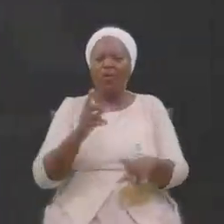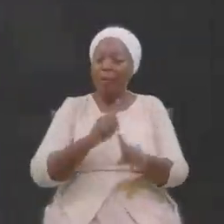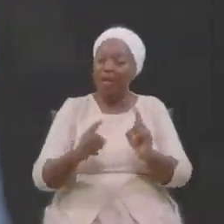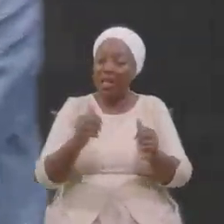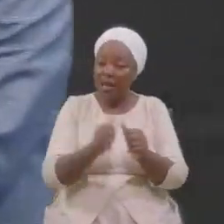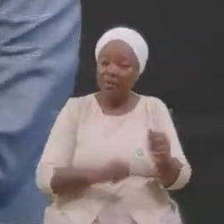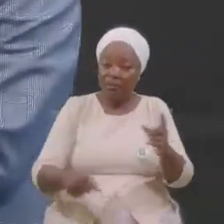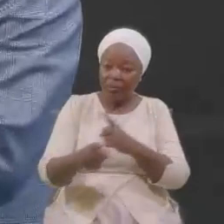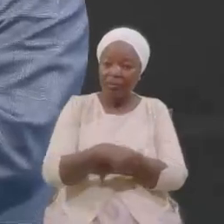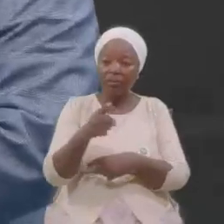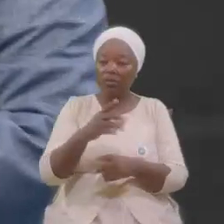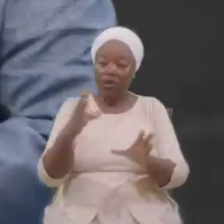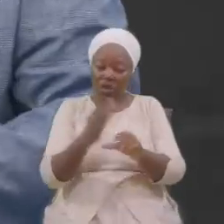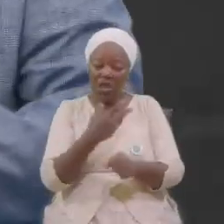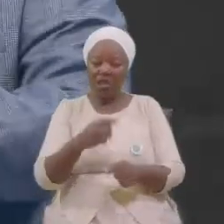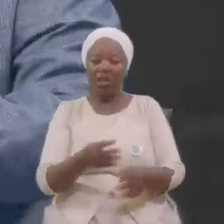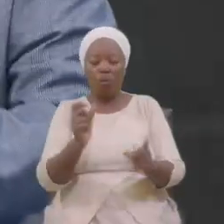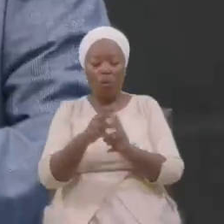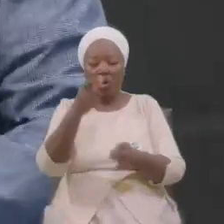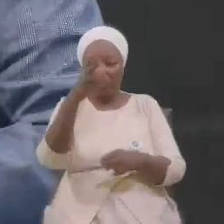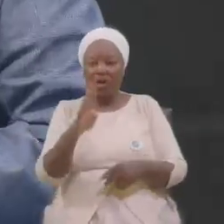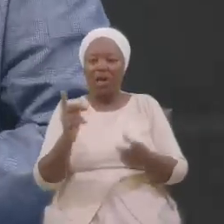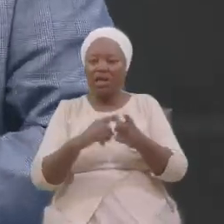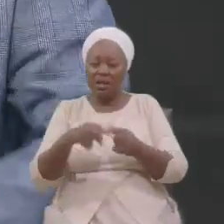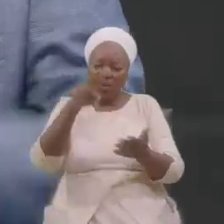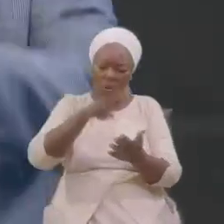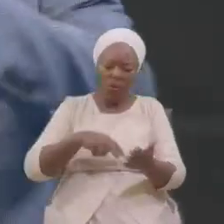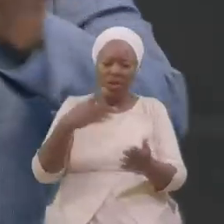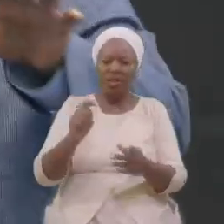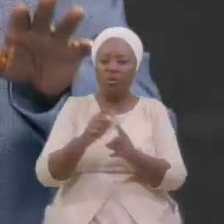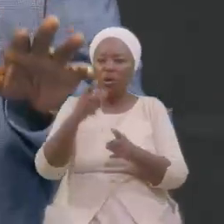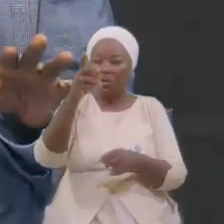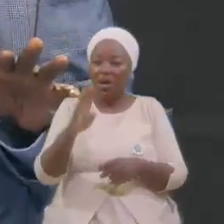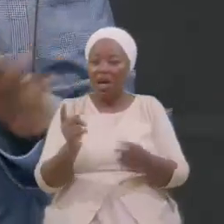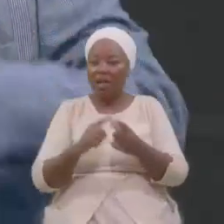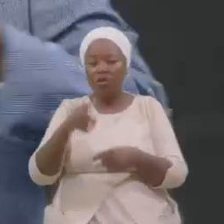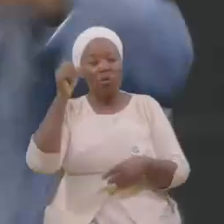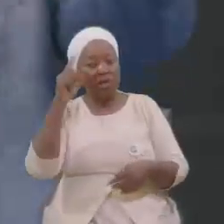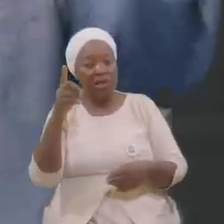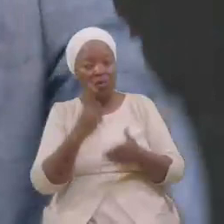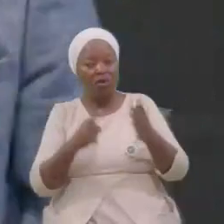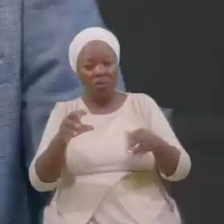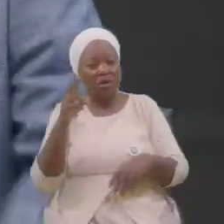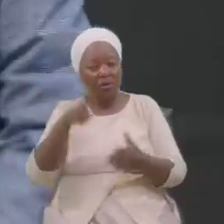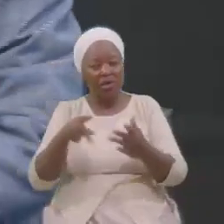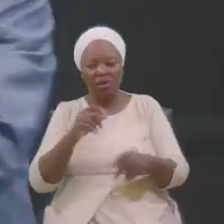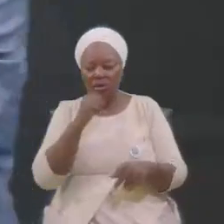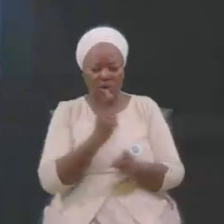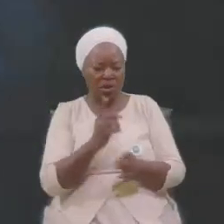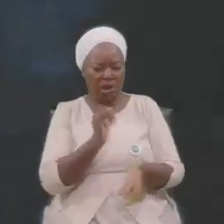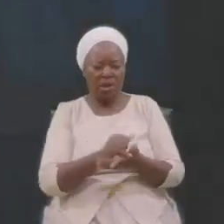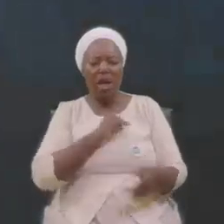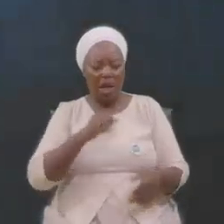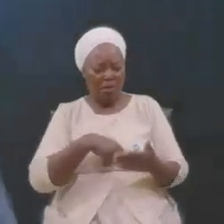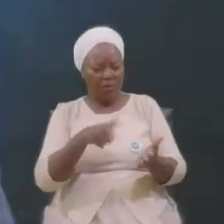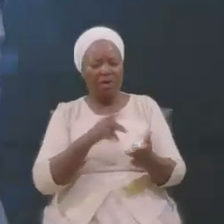you take the word of God, you read the word of God, and you understand what you are reading. Not just that I've read the Bible. Do